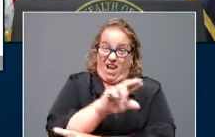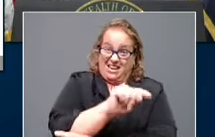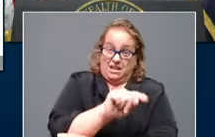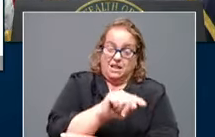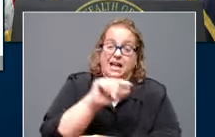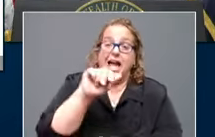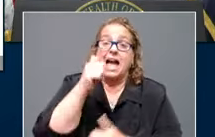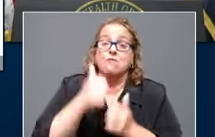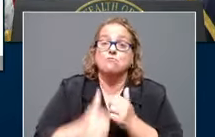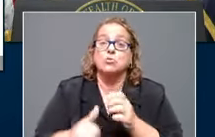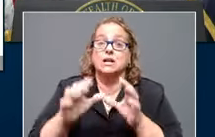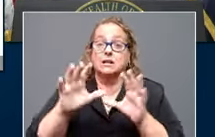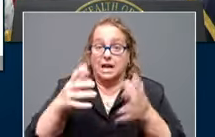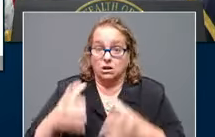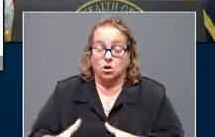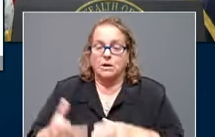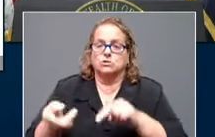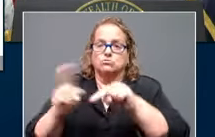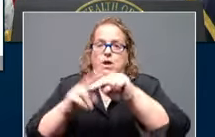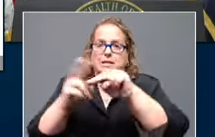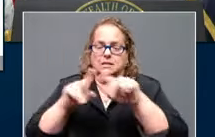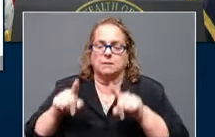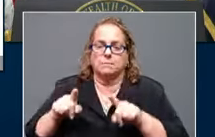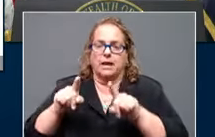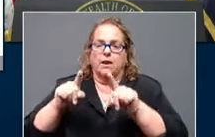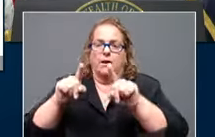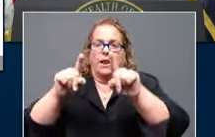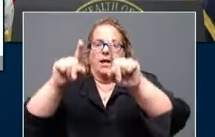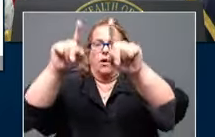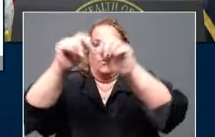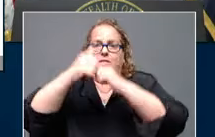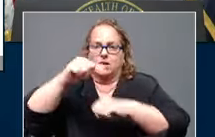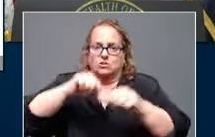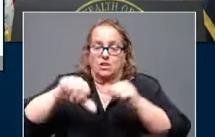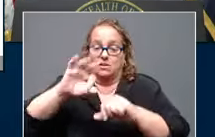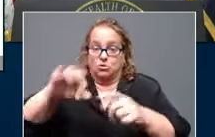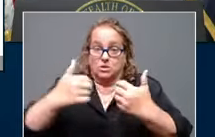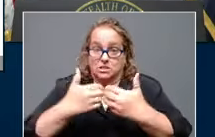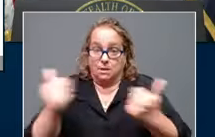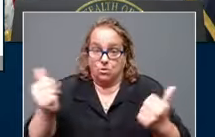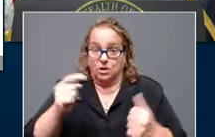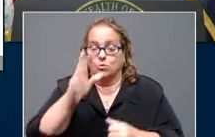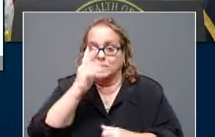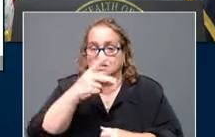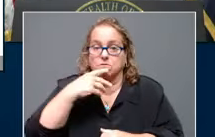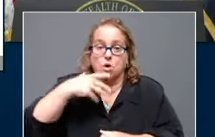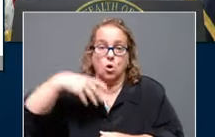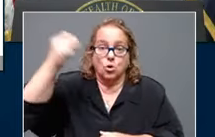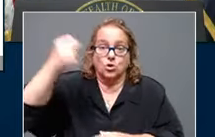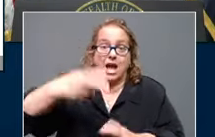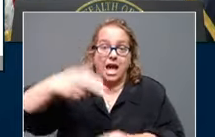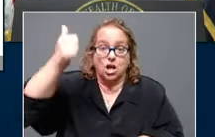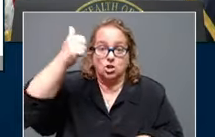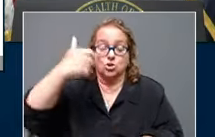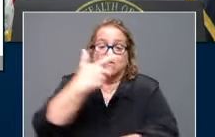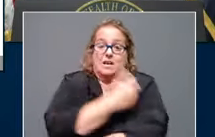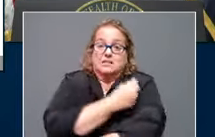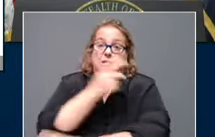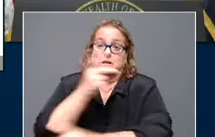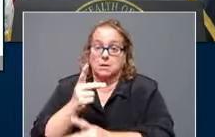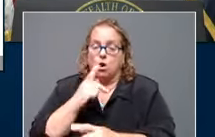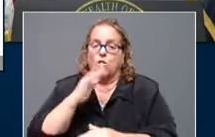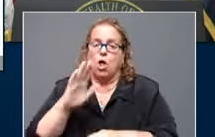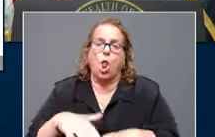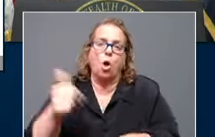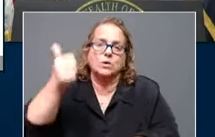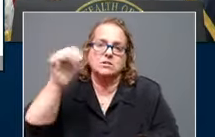rate. Folks, this is impacting kids. Only 33% of the 12 through 17-year-olds in the Commonwealth of Kentucky have had